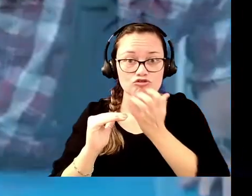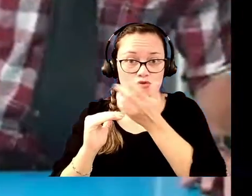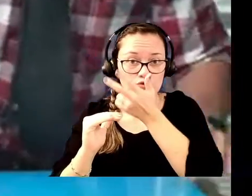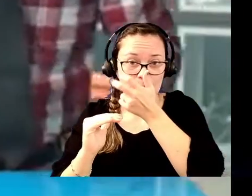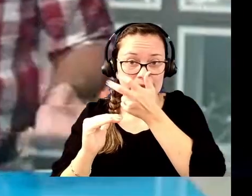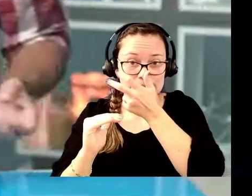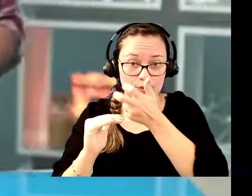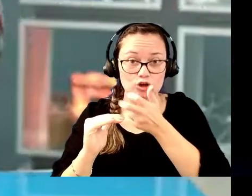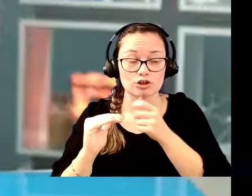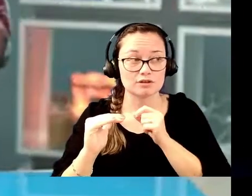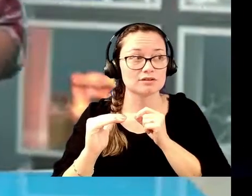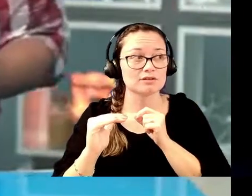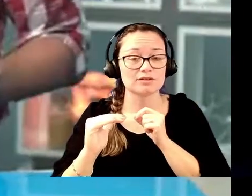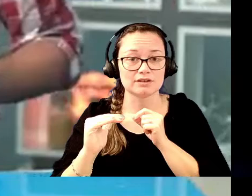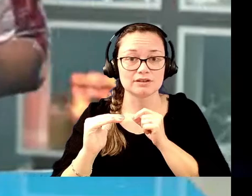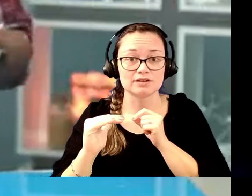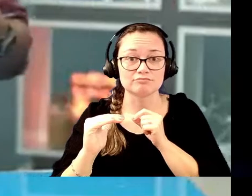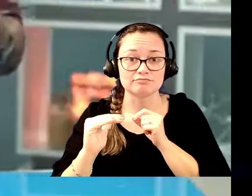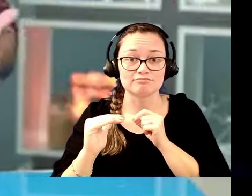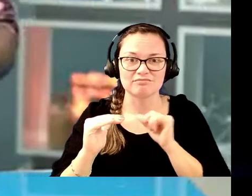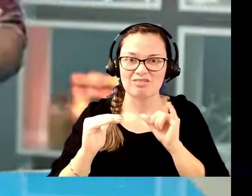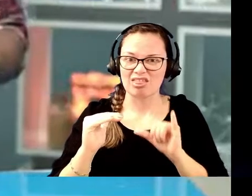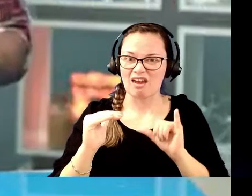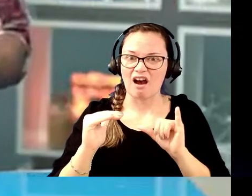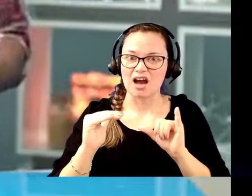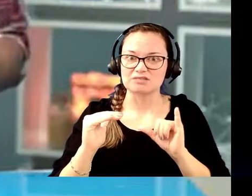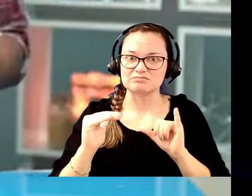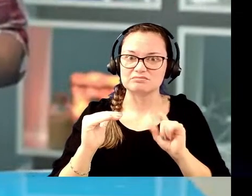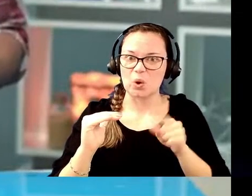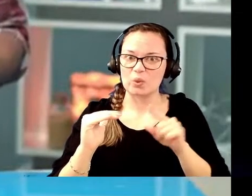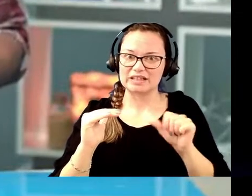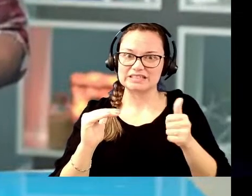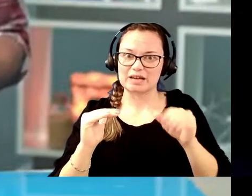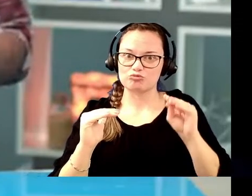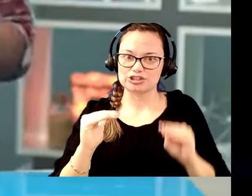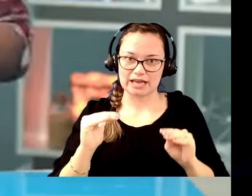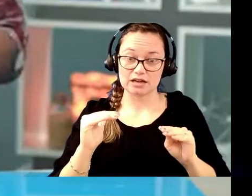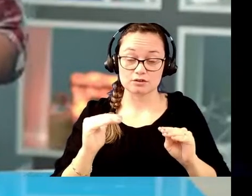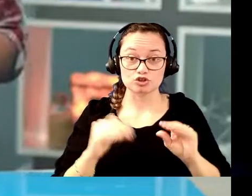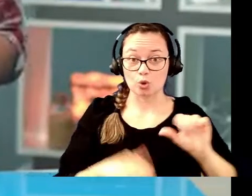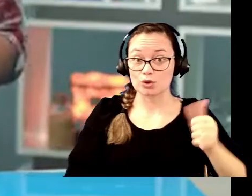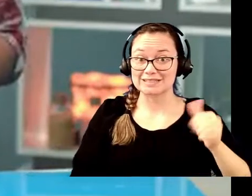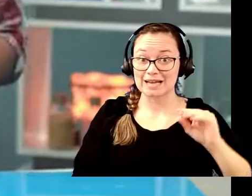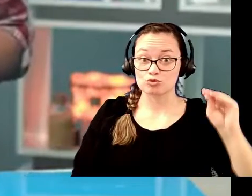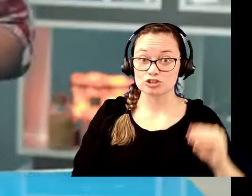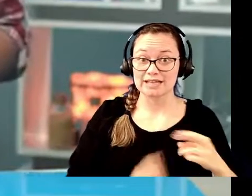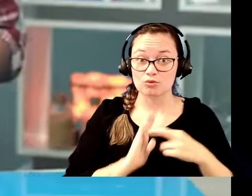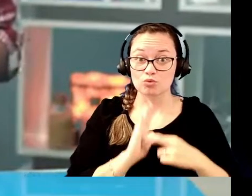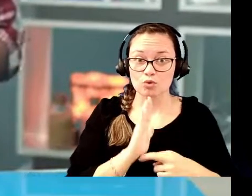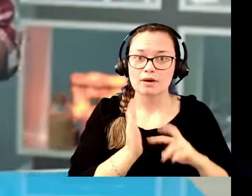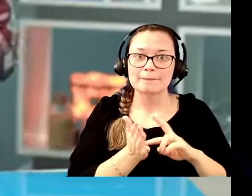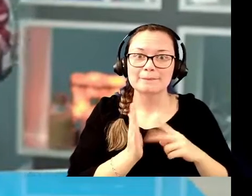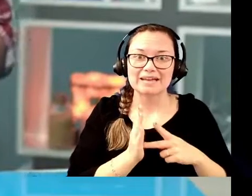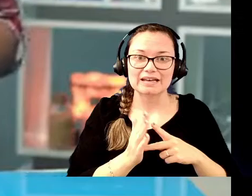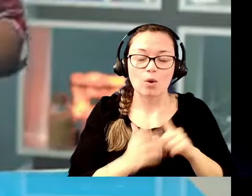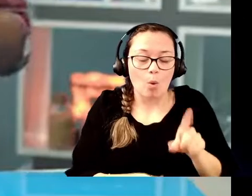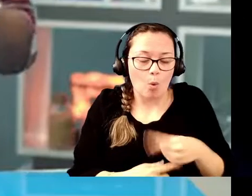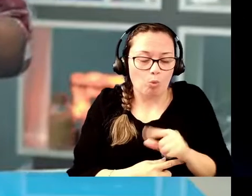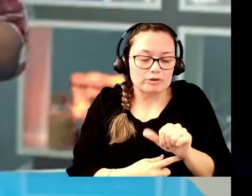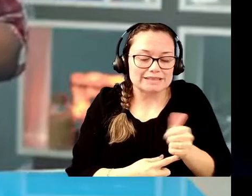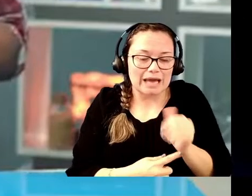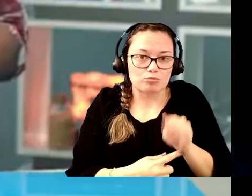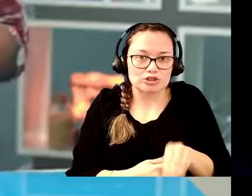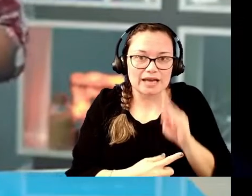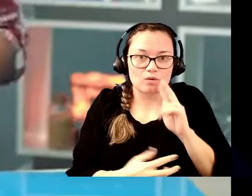Okay? The 10% rule basically says that only about 10% of the energy available at one trophic level is transferred to